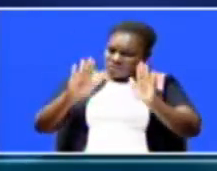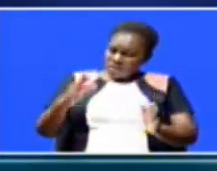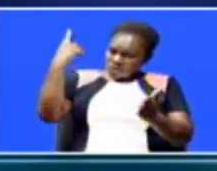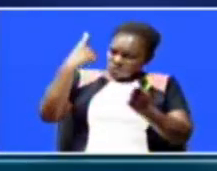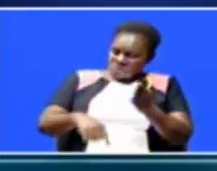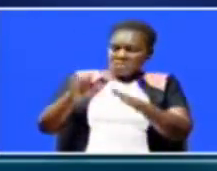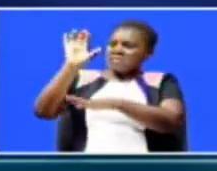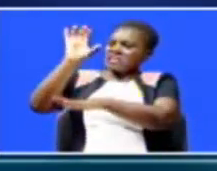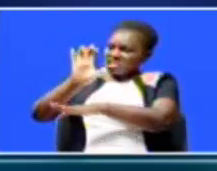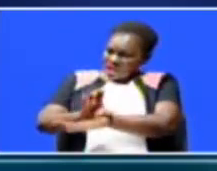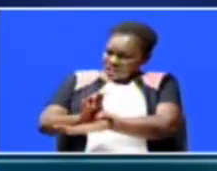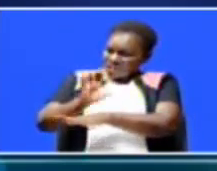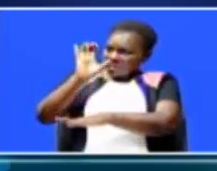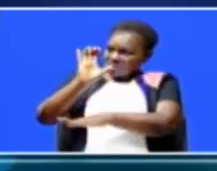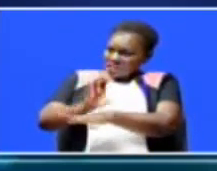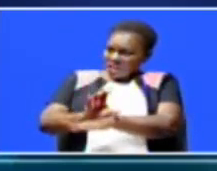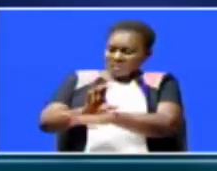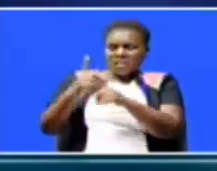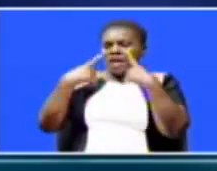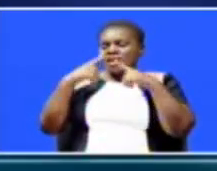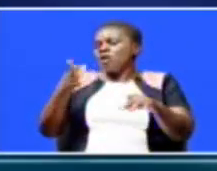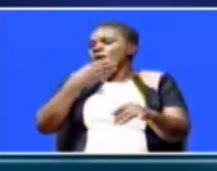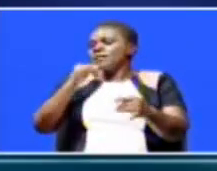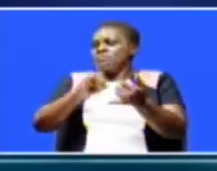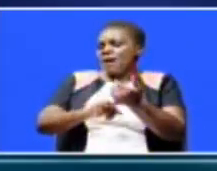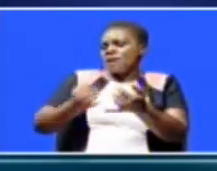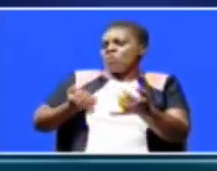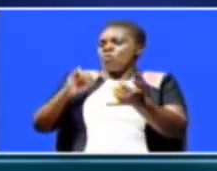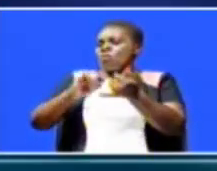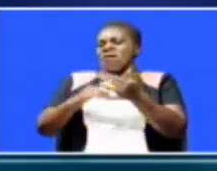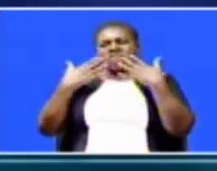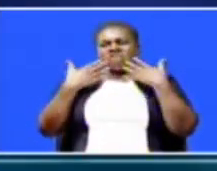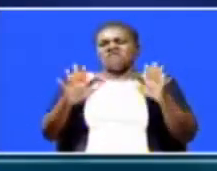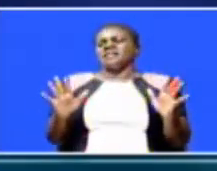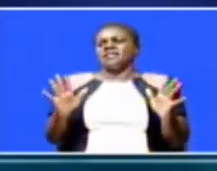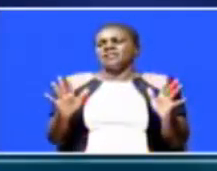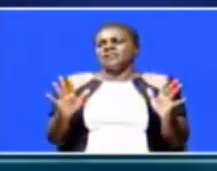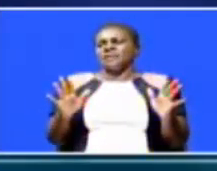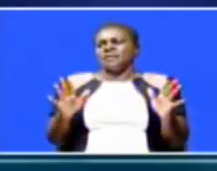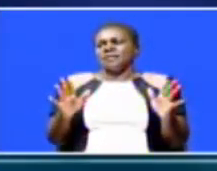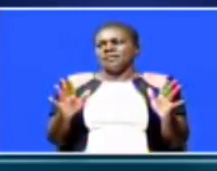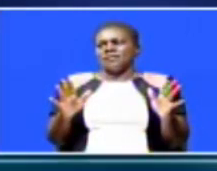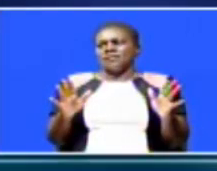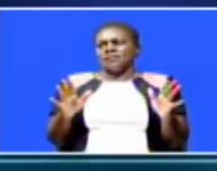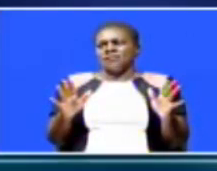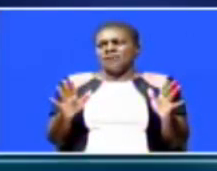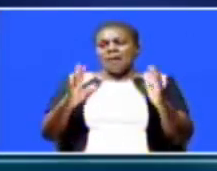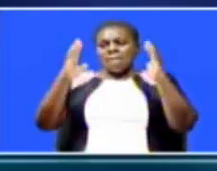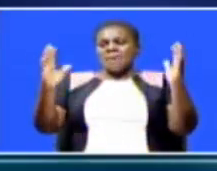is the church. After church, you're declared husband and wife. It may not be the big day this couple dreamt of,